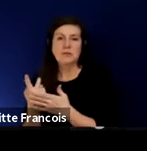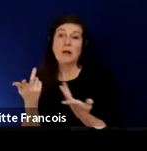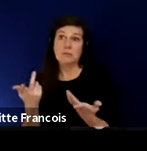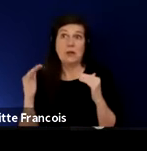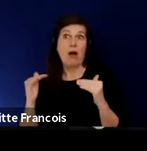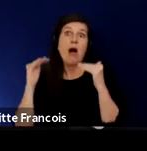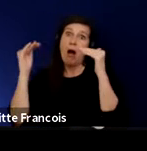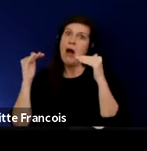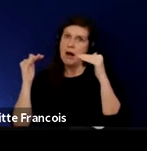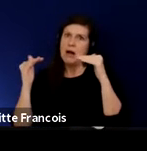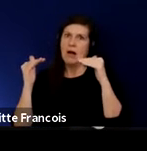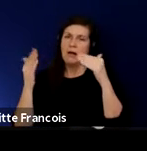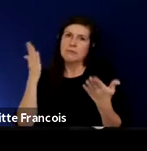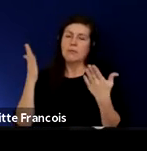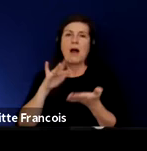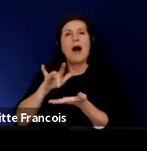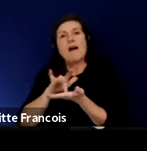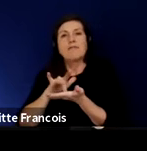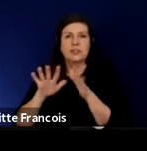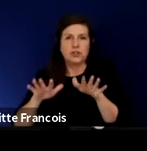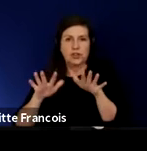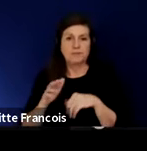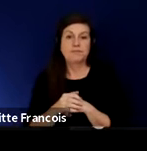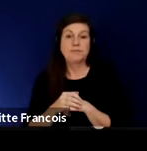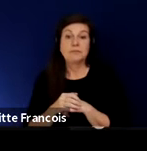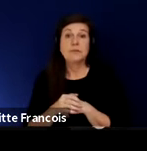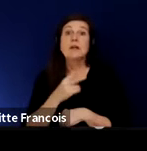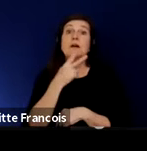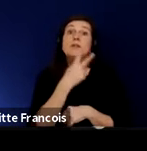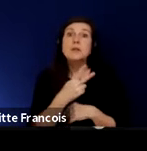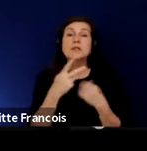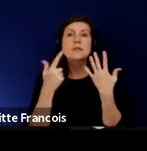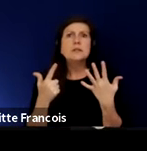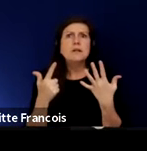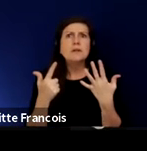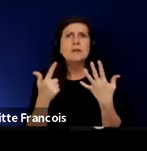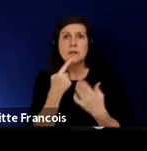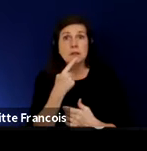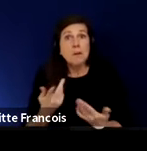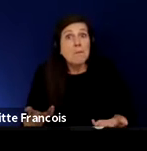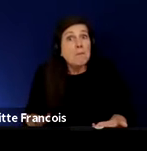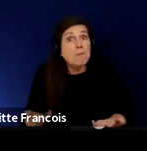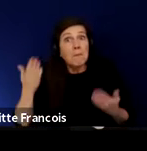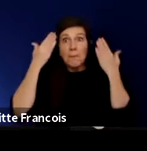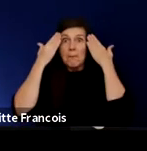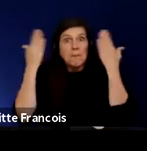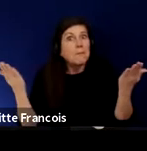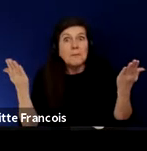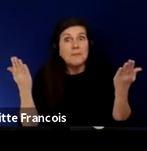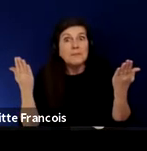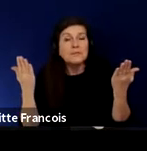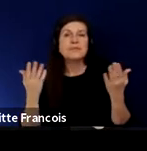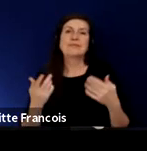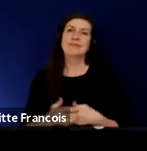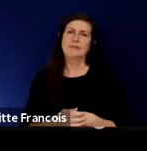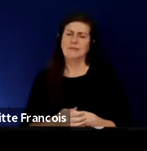user involvement. And then, interestingly enough, 27% said, I don't know. And if you answer,